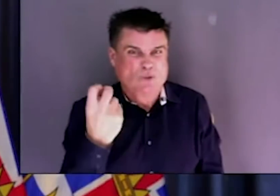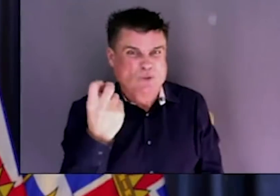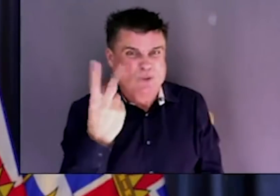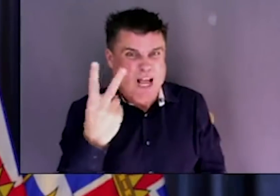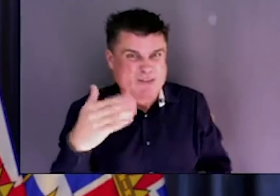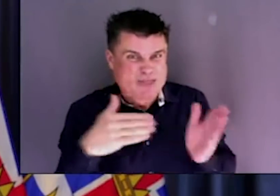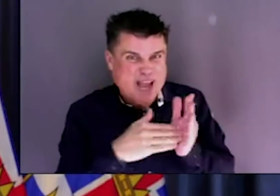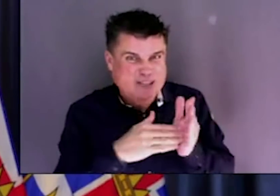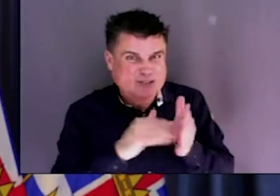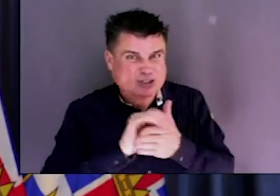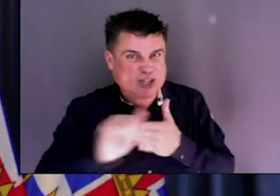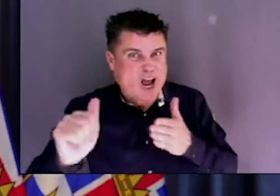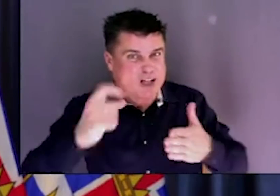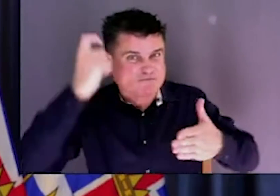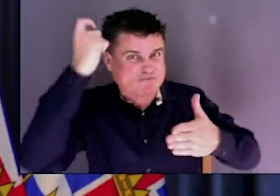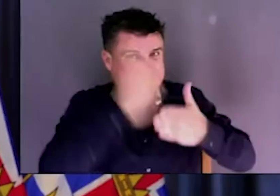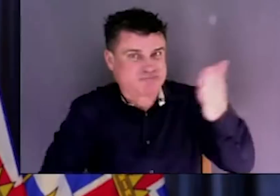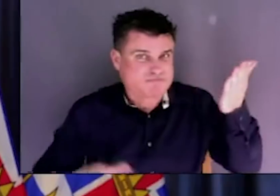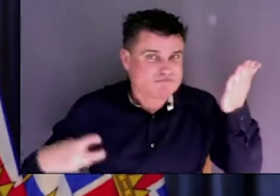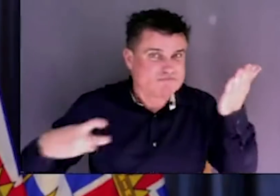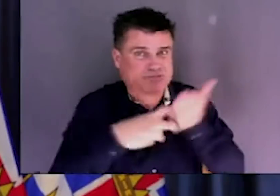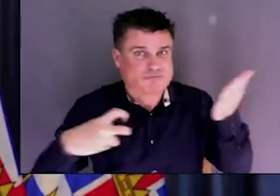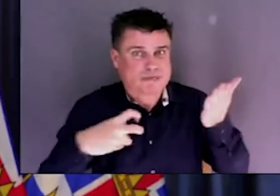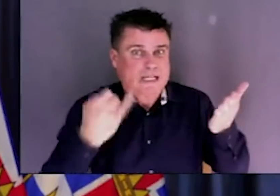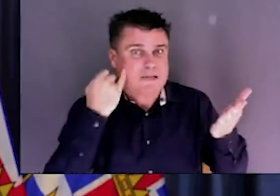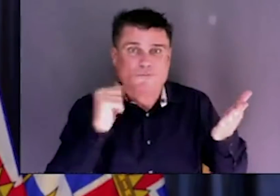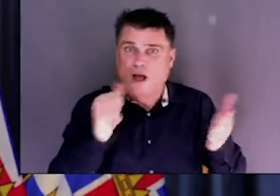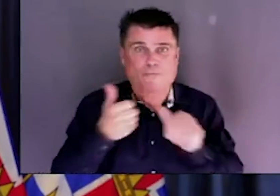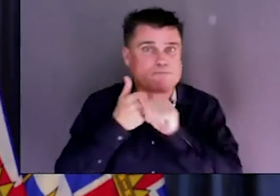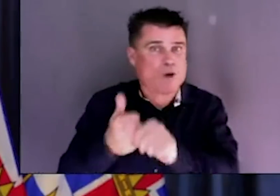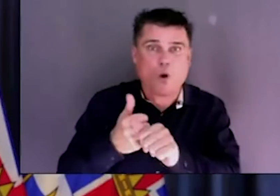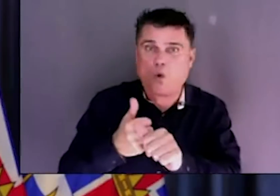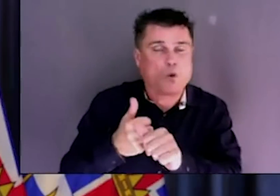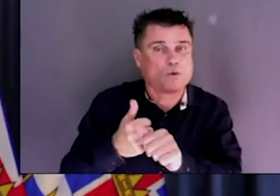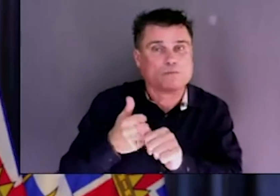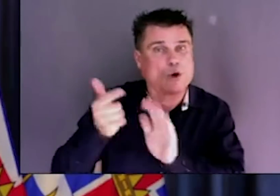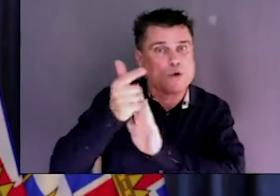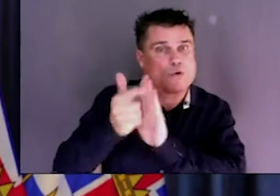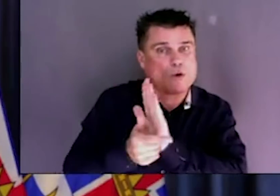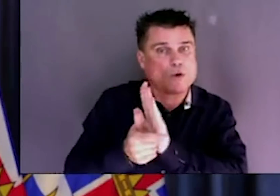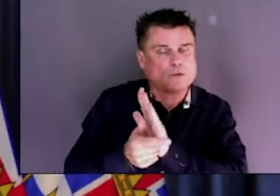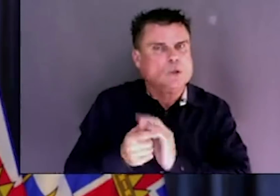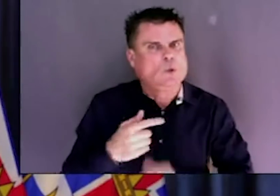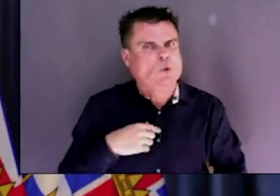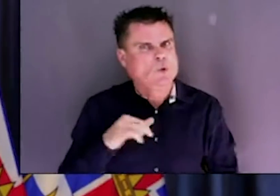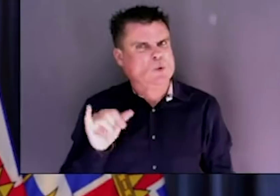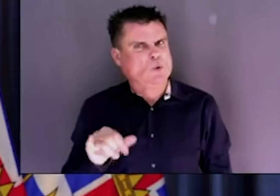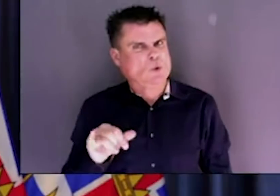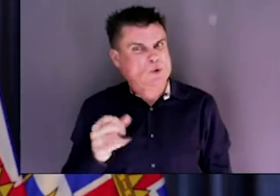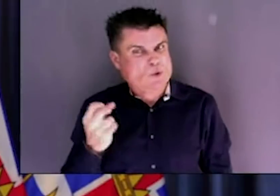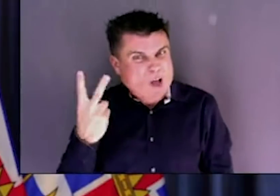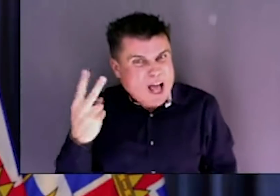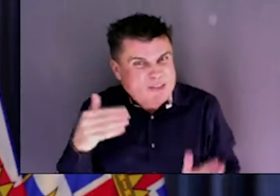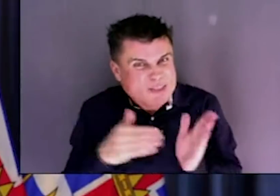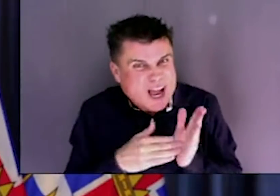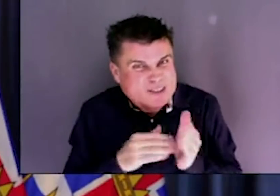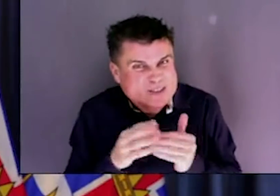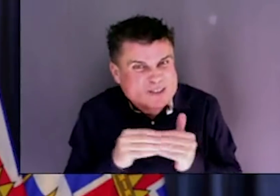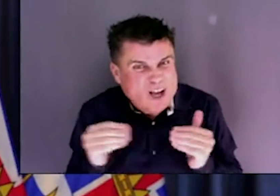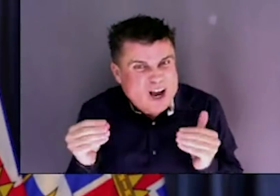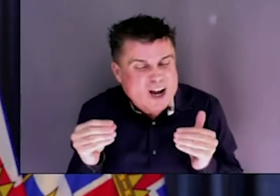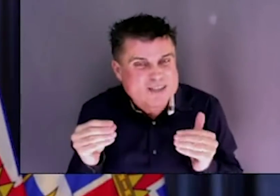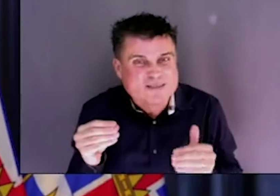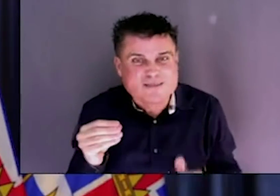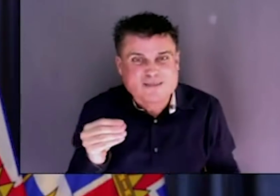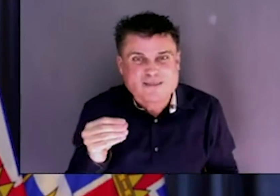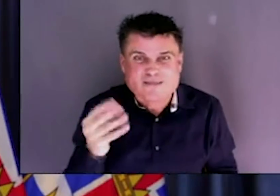you for that. I have talked to the Minister of Intergovernmental Relations, Nick LeBlanc. I've talked to the Finance Minister, Chrystia Freeland, and I talked